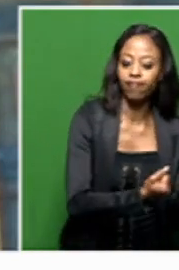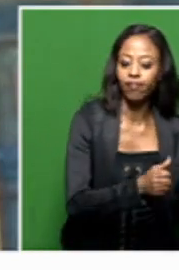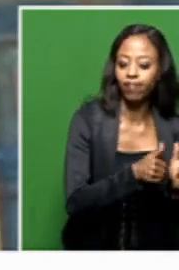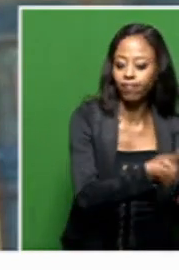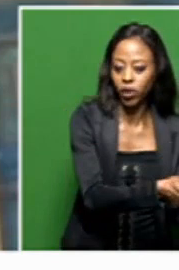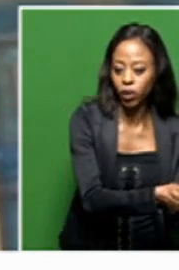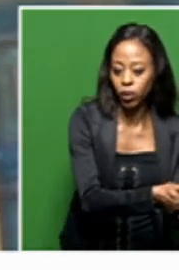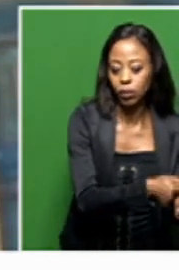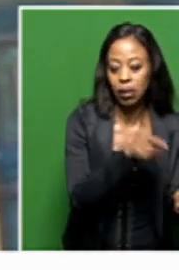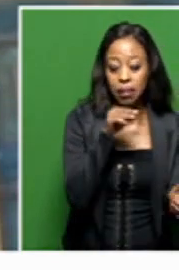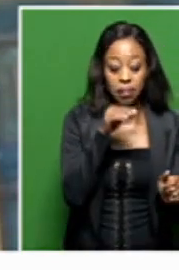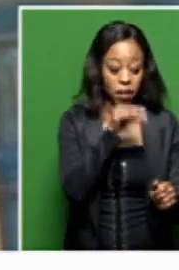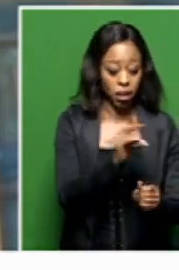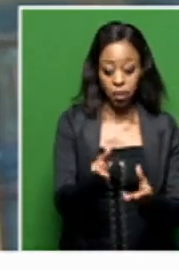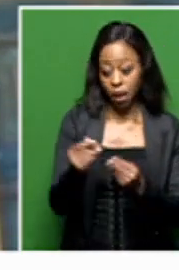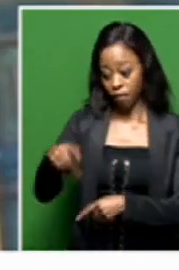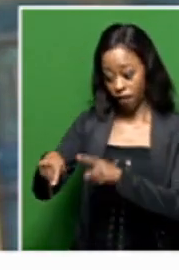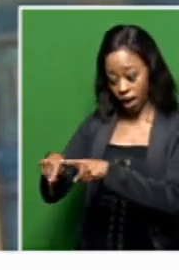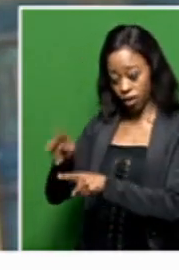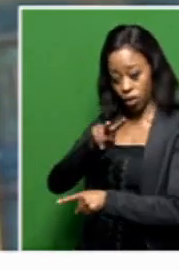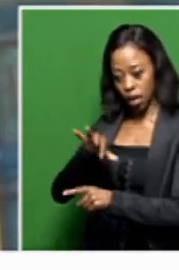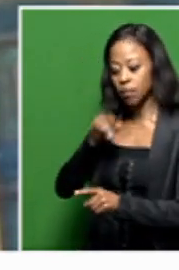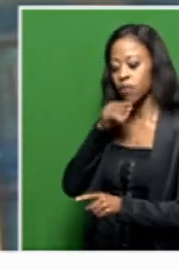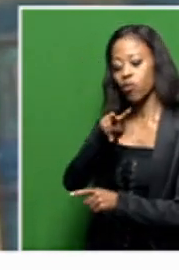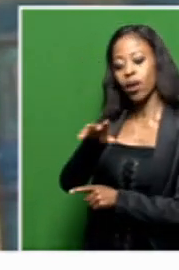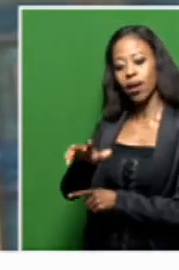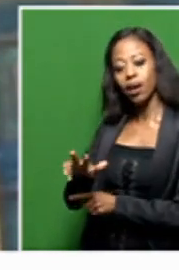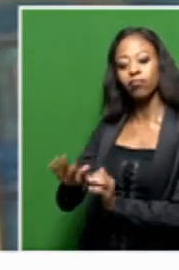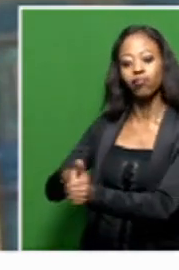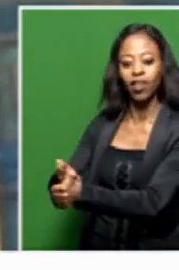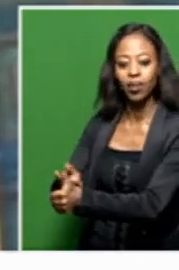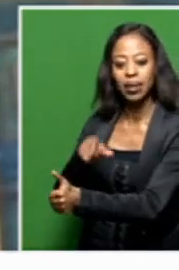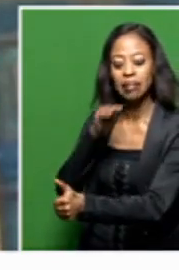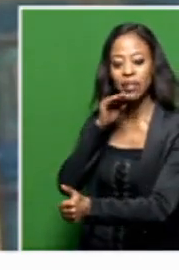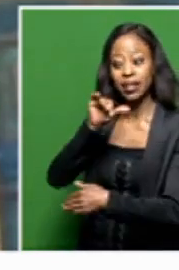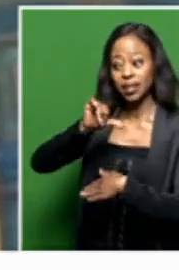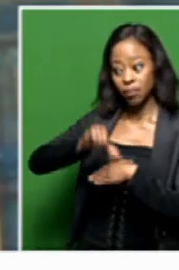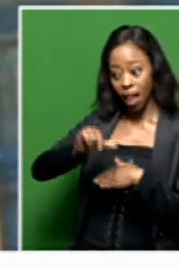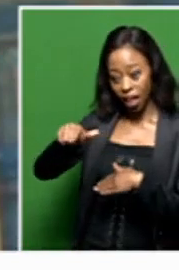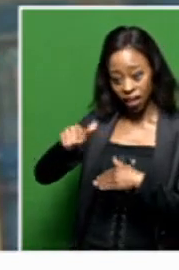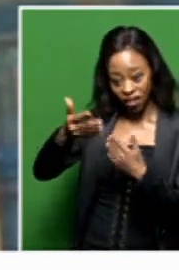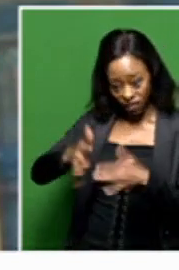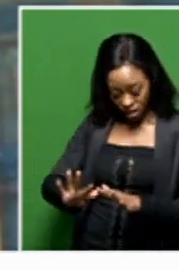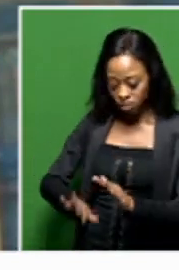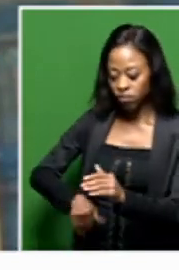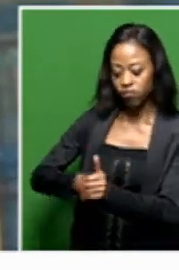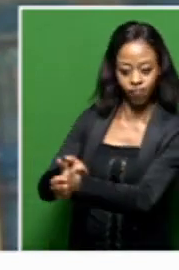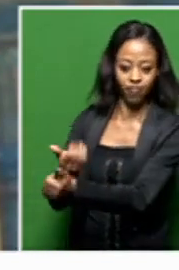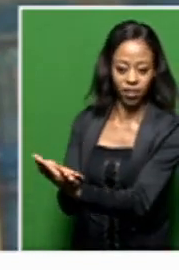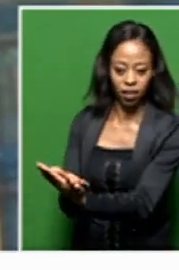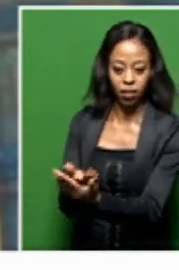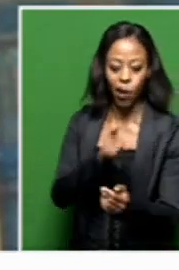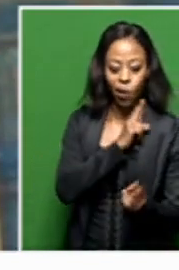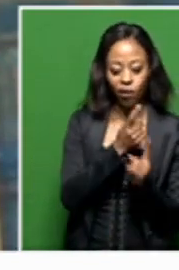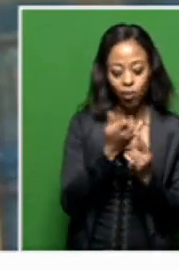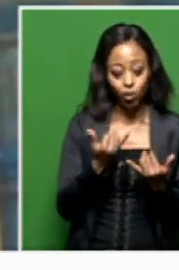the 28th, you can go and get a Pfizer, provided your 6-month period is up. And from today, you can go